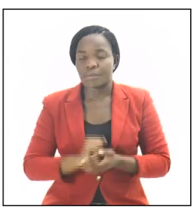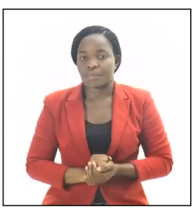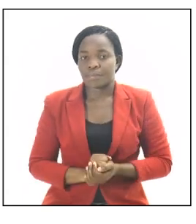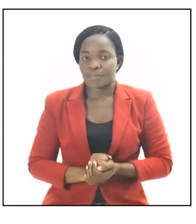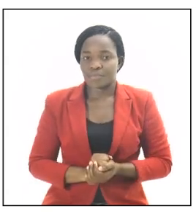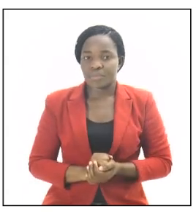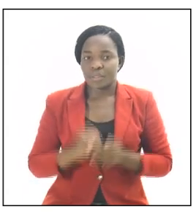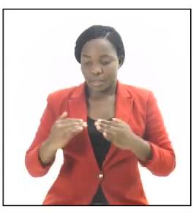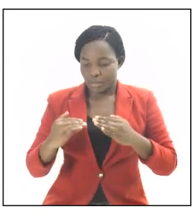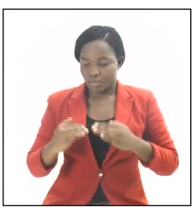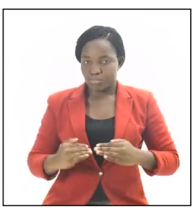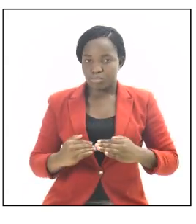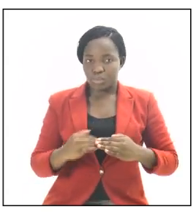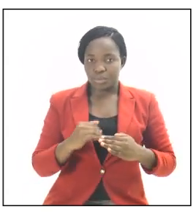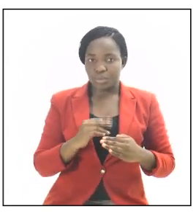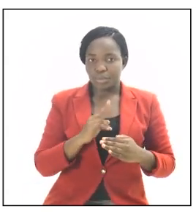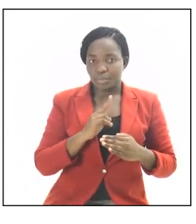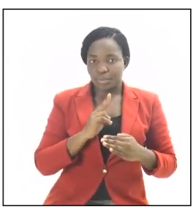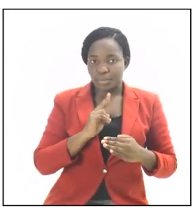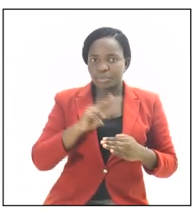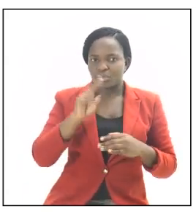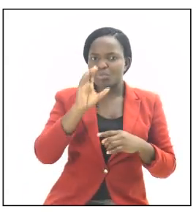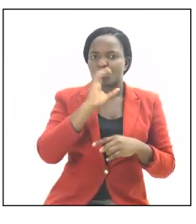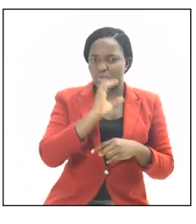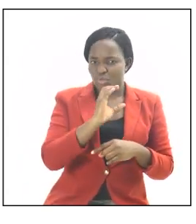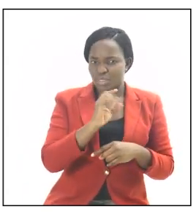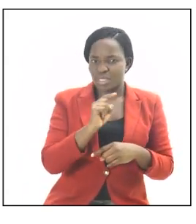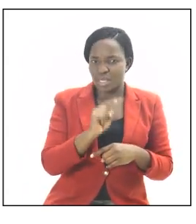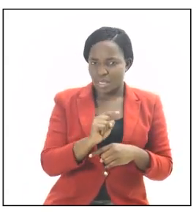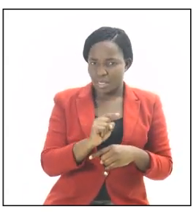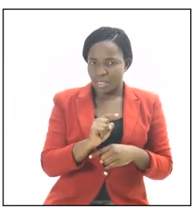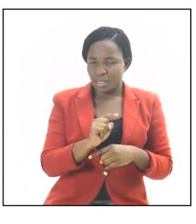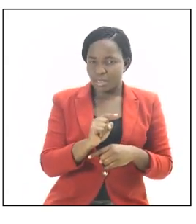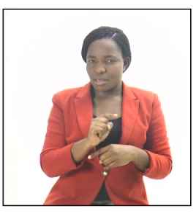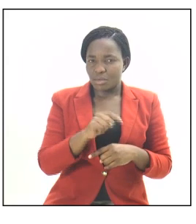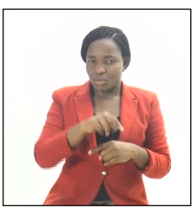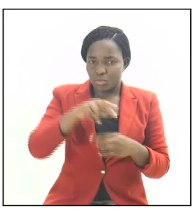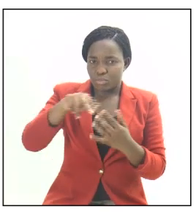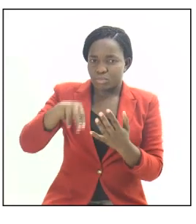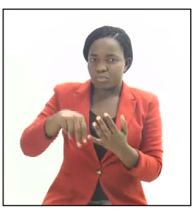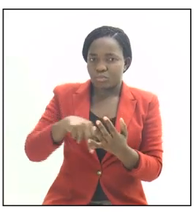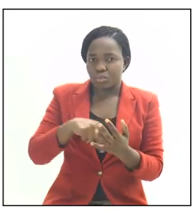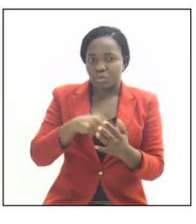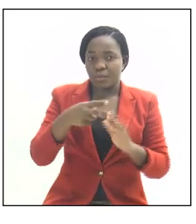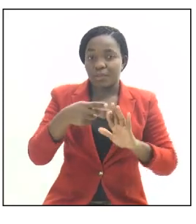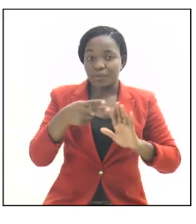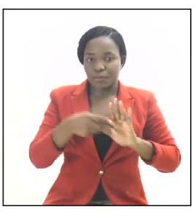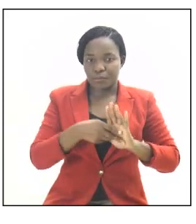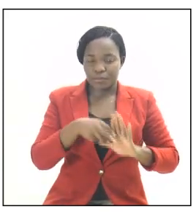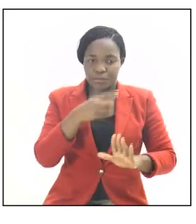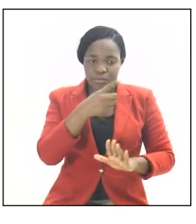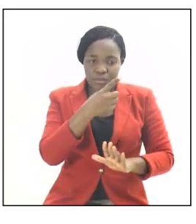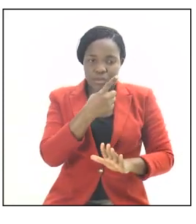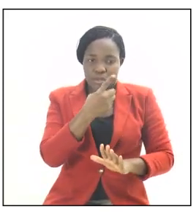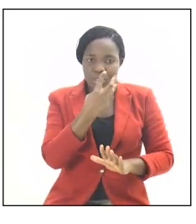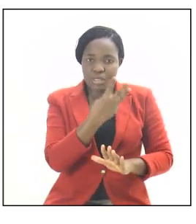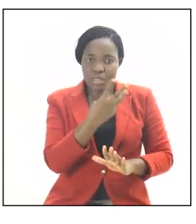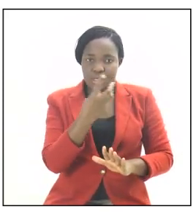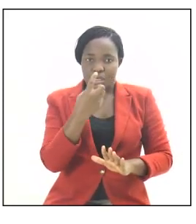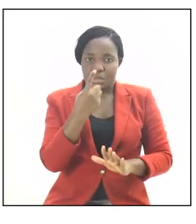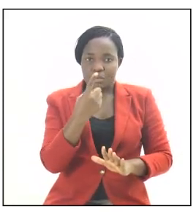we find that the circumference we walked around the circle is 314